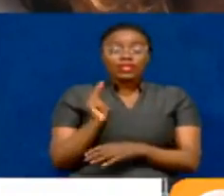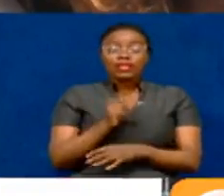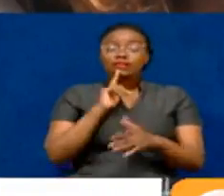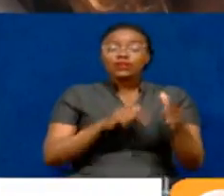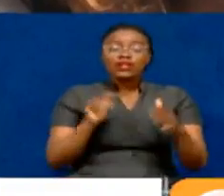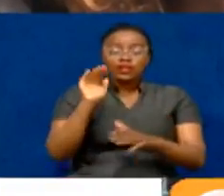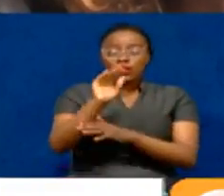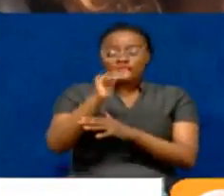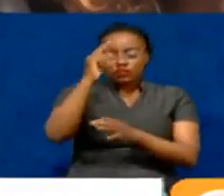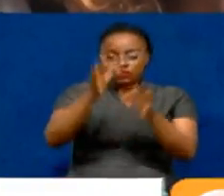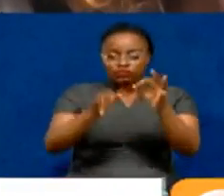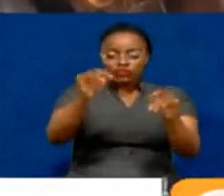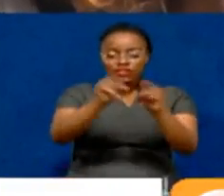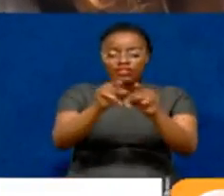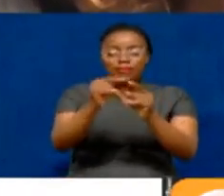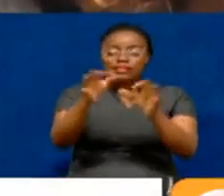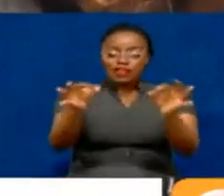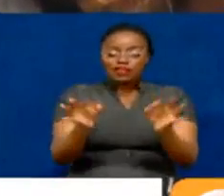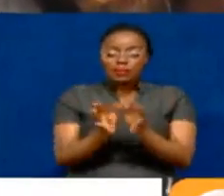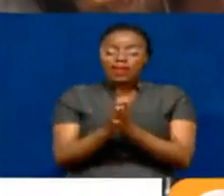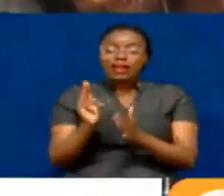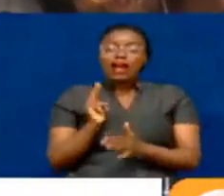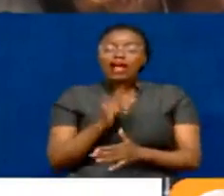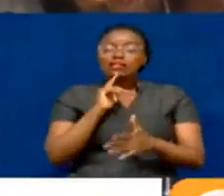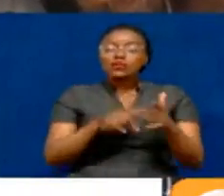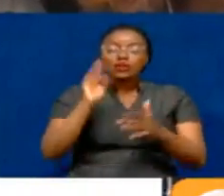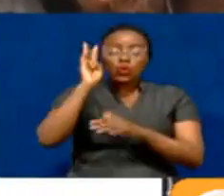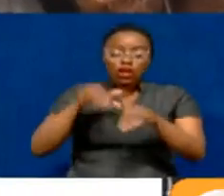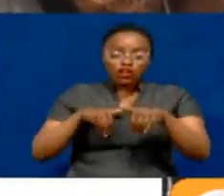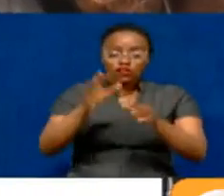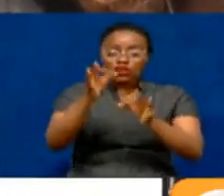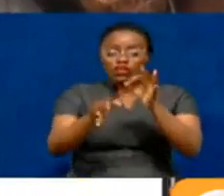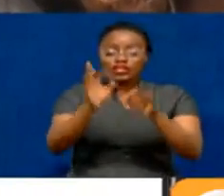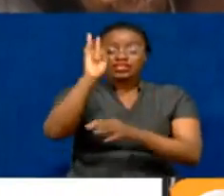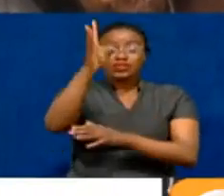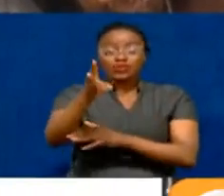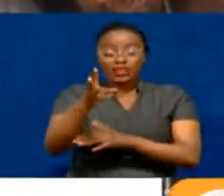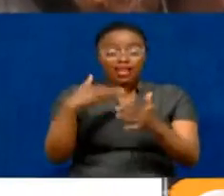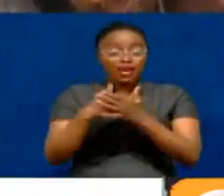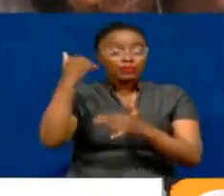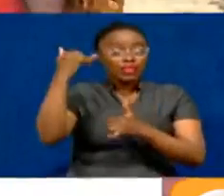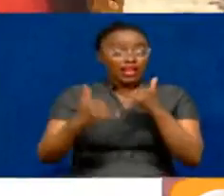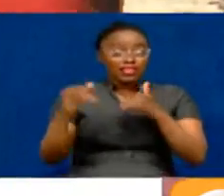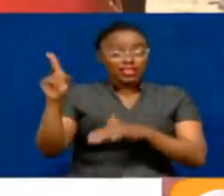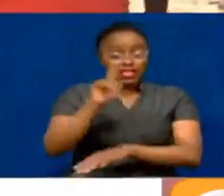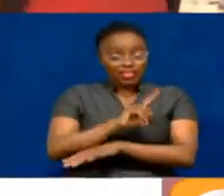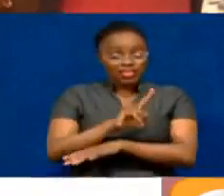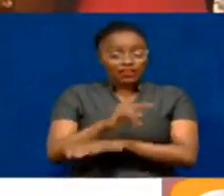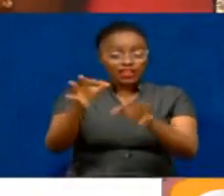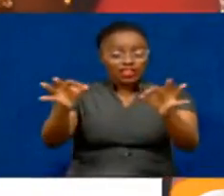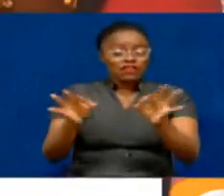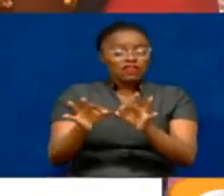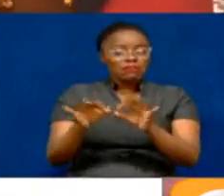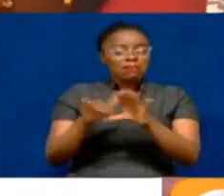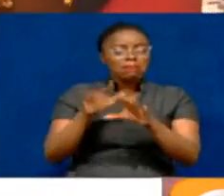saying that we demand for justice as a family. And we are saying that we are going to pursue justice to the last day. Family members